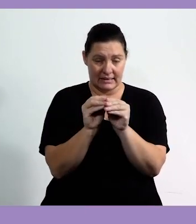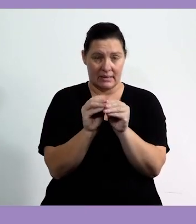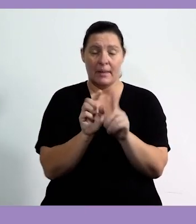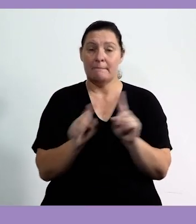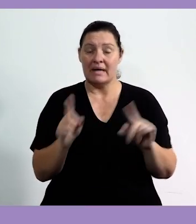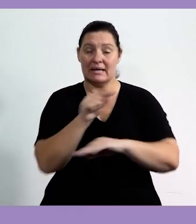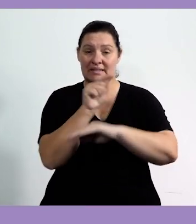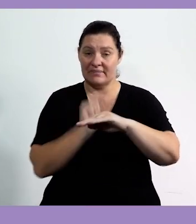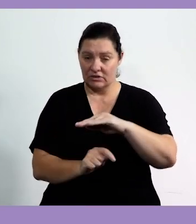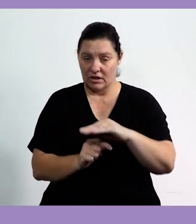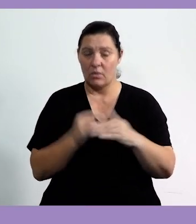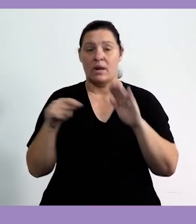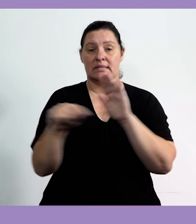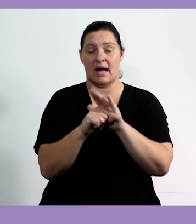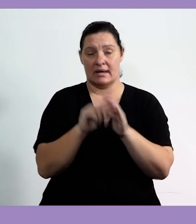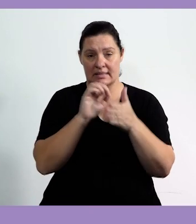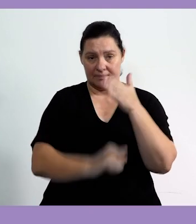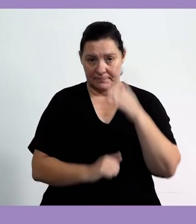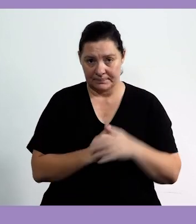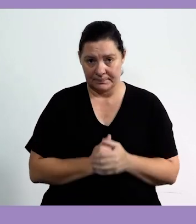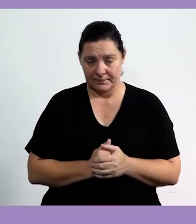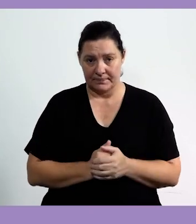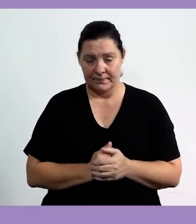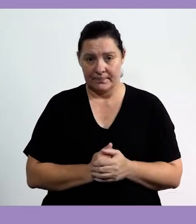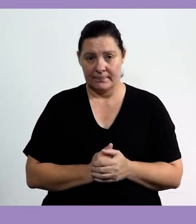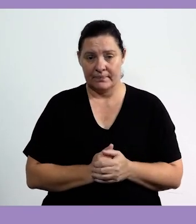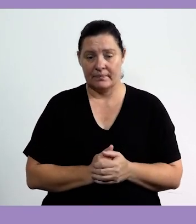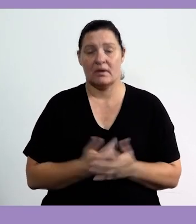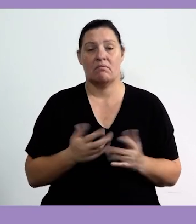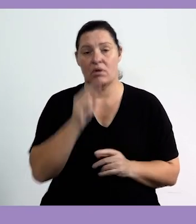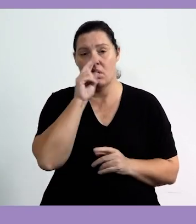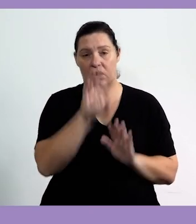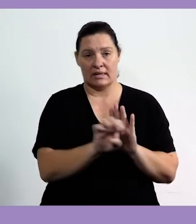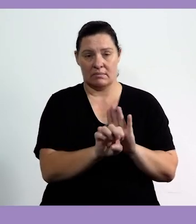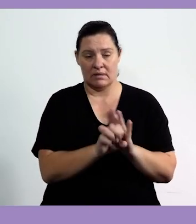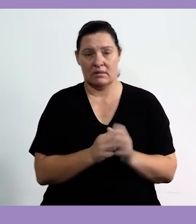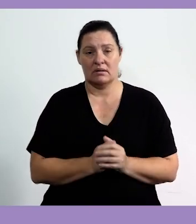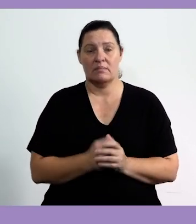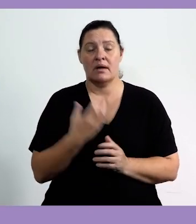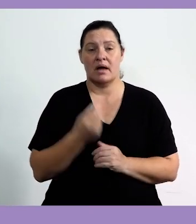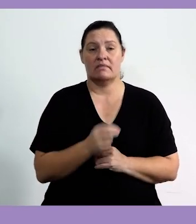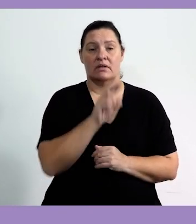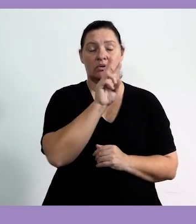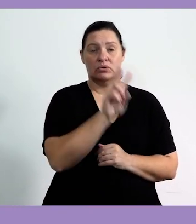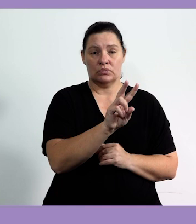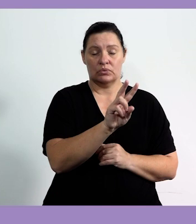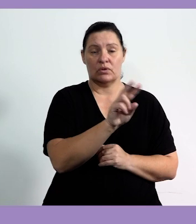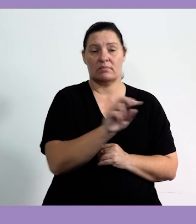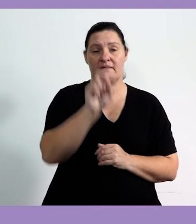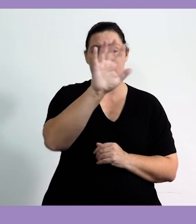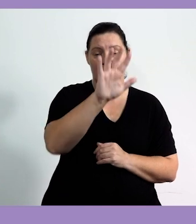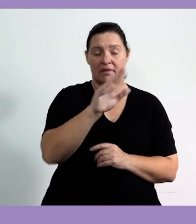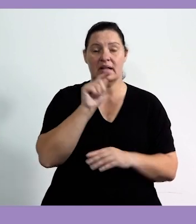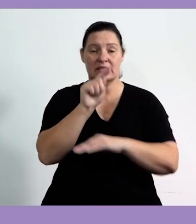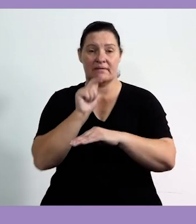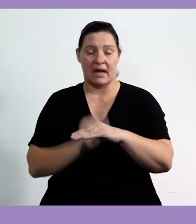the exponents, but now with division, we are going to subtract the exponents. Let's look at an example. I have 2 to the exponent